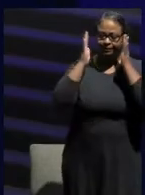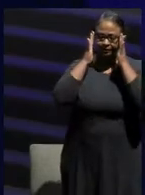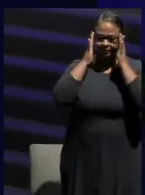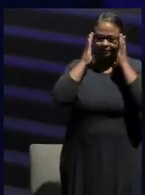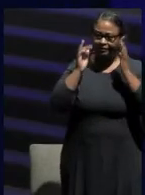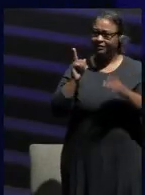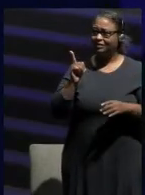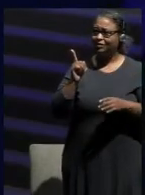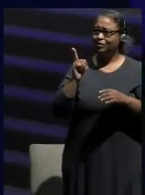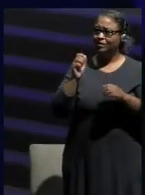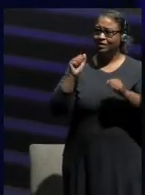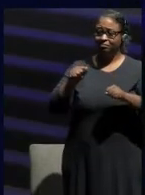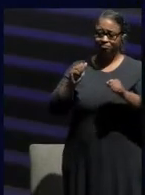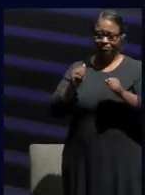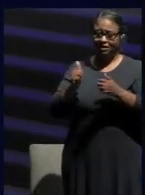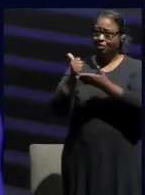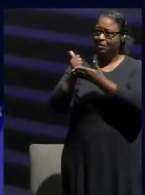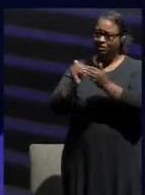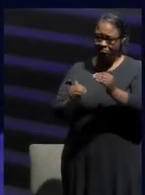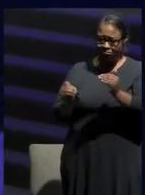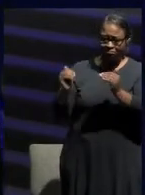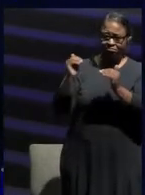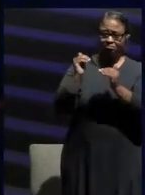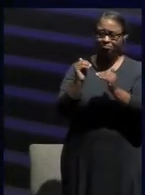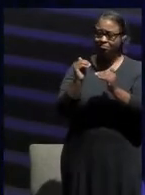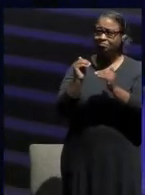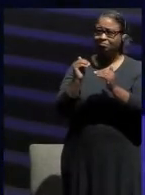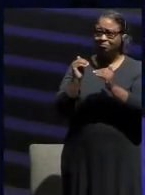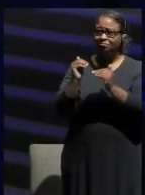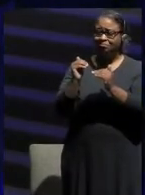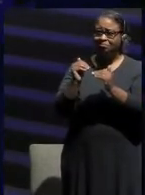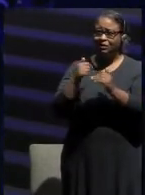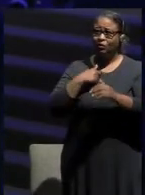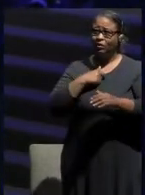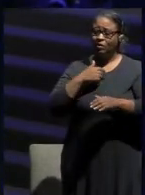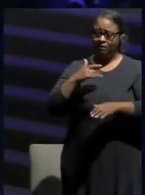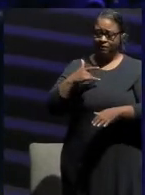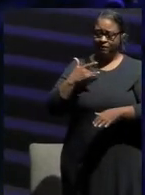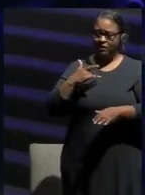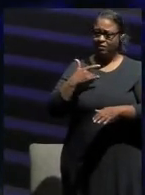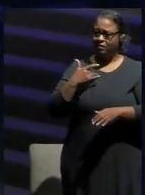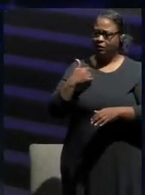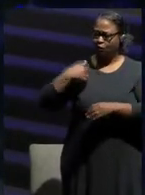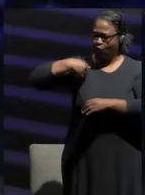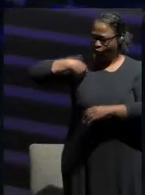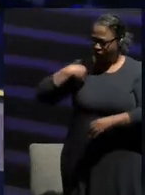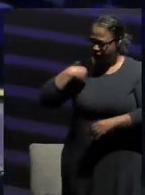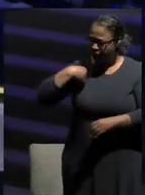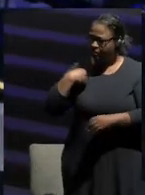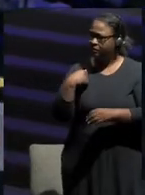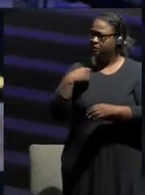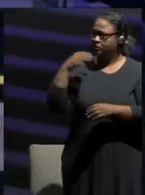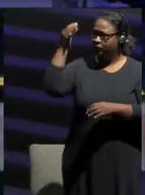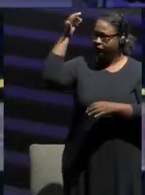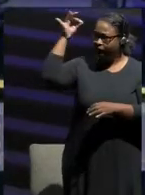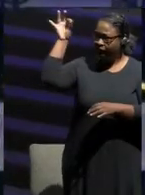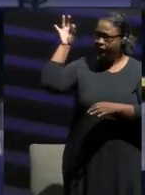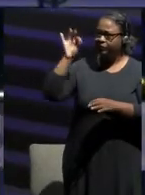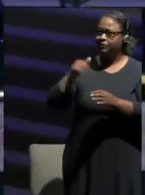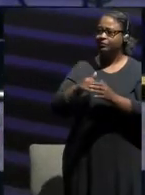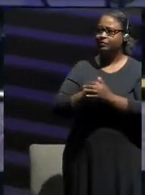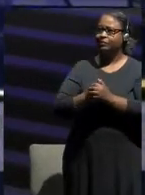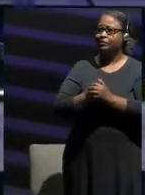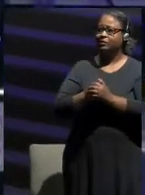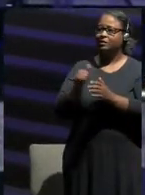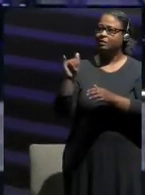more level in that trust, that, God, we would feel your wings and your feathers, your protection, Lord Jesus, that